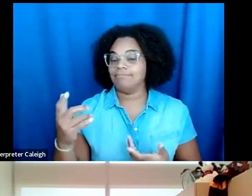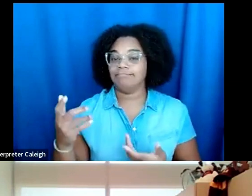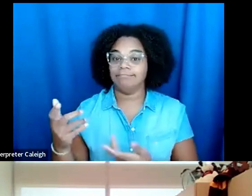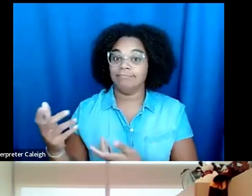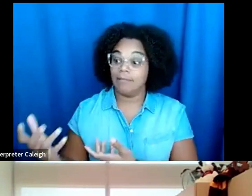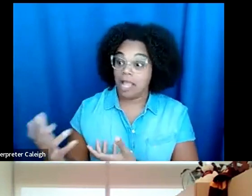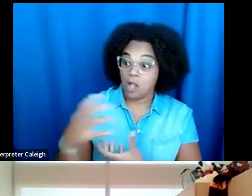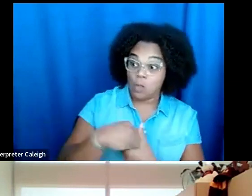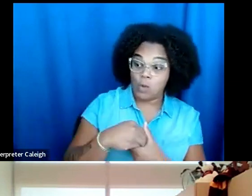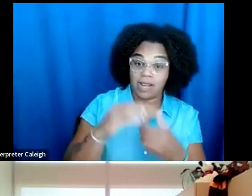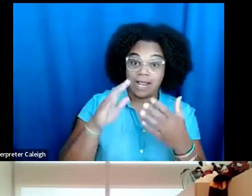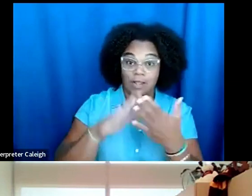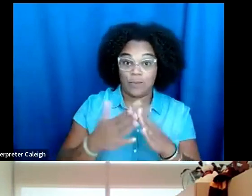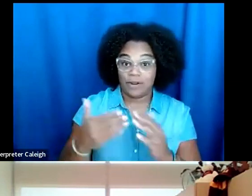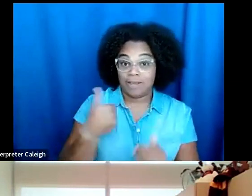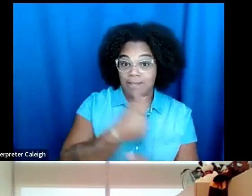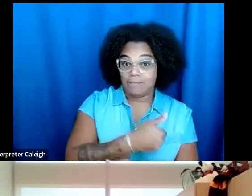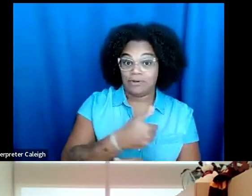in publications,